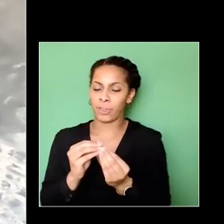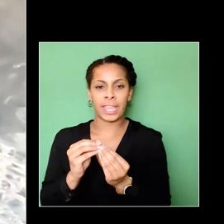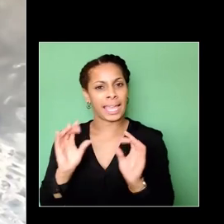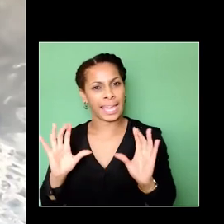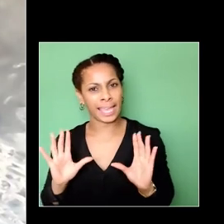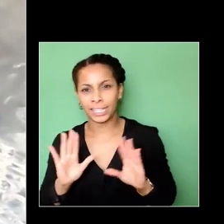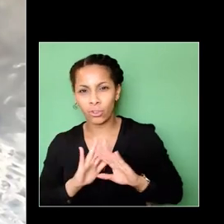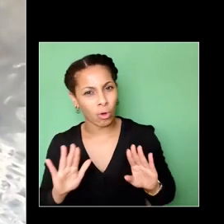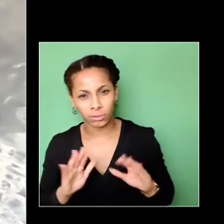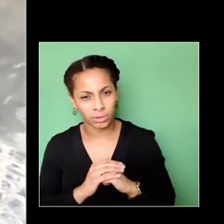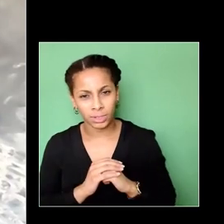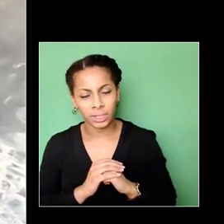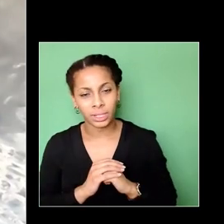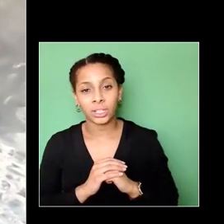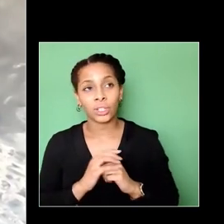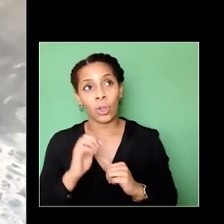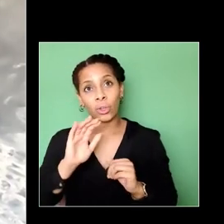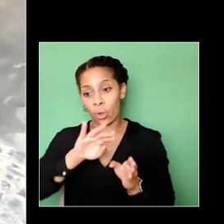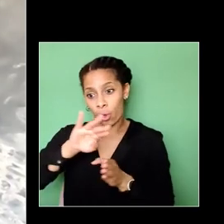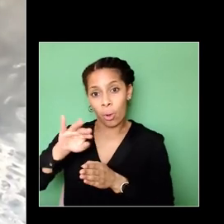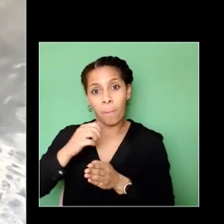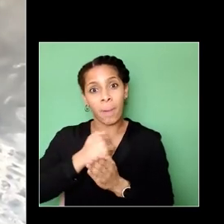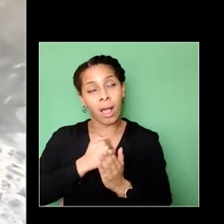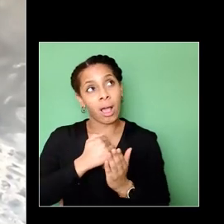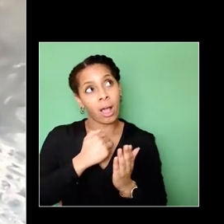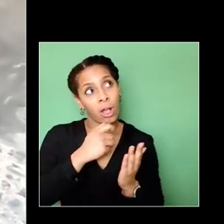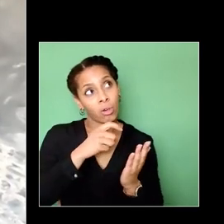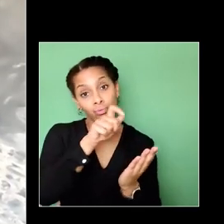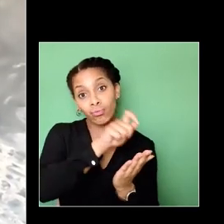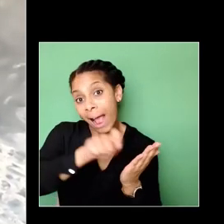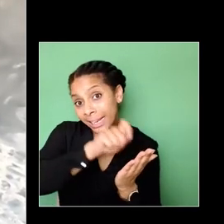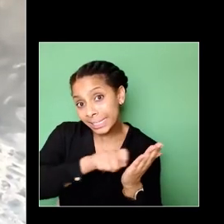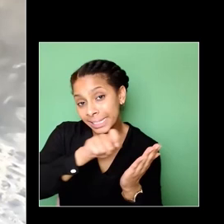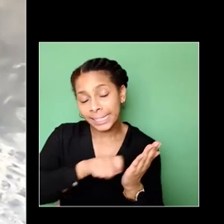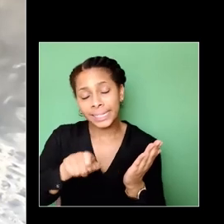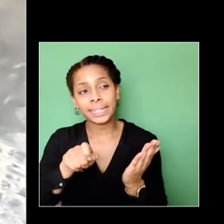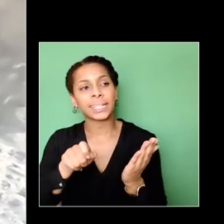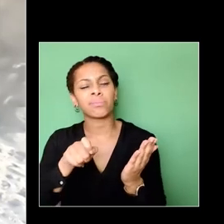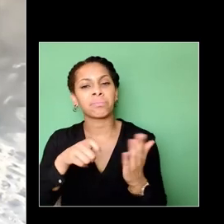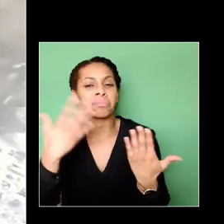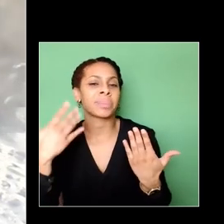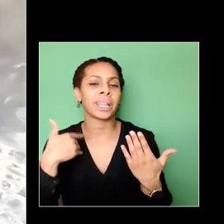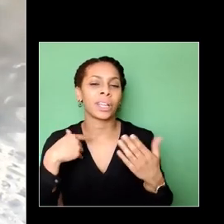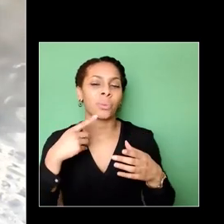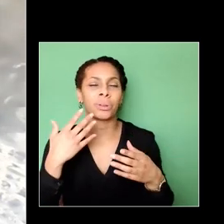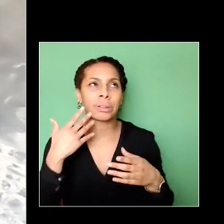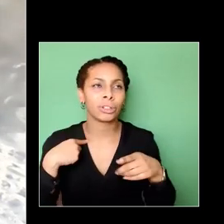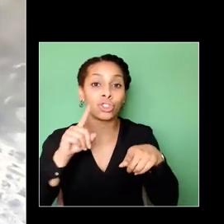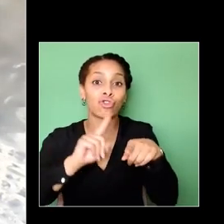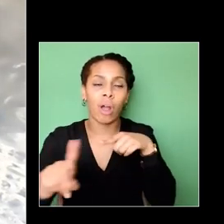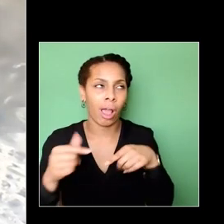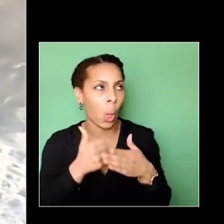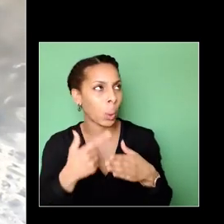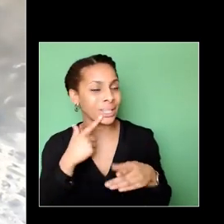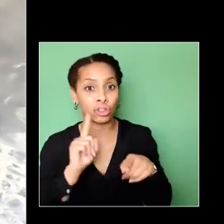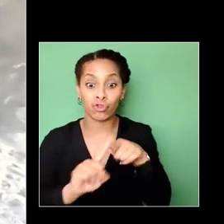the writing, my writing practice aside from that, for the most part, when I'm trying to write fiction, and I always say trying because it